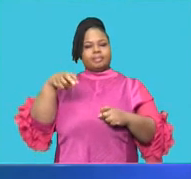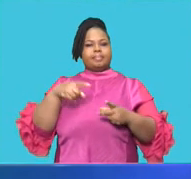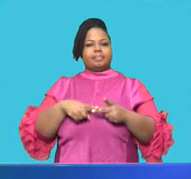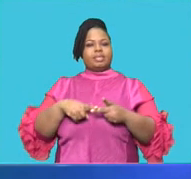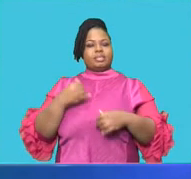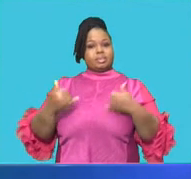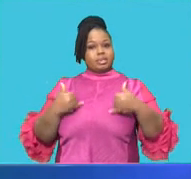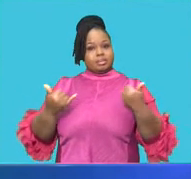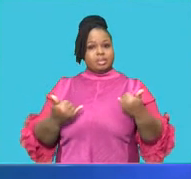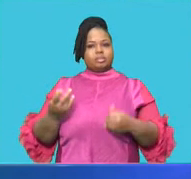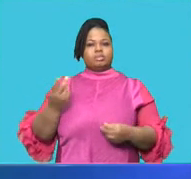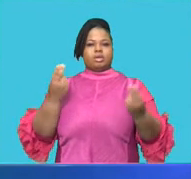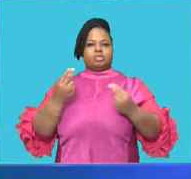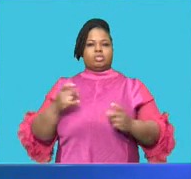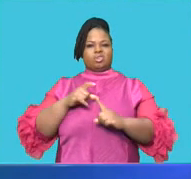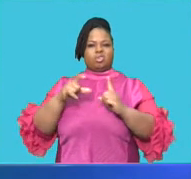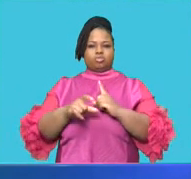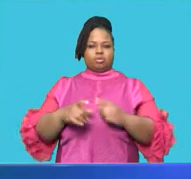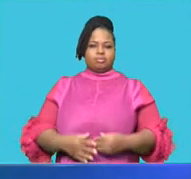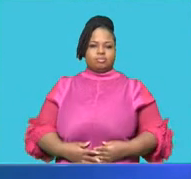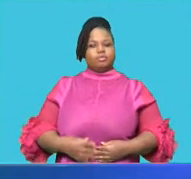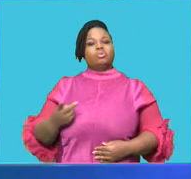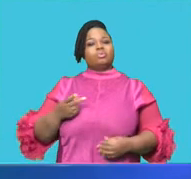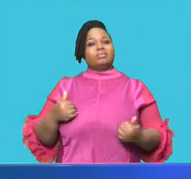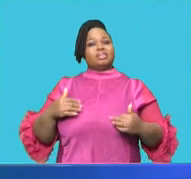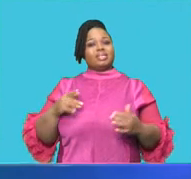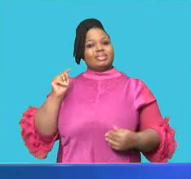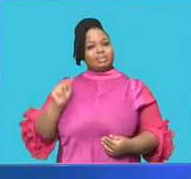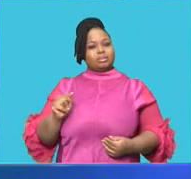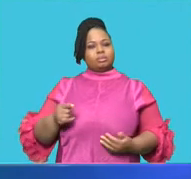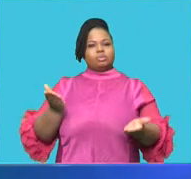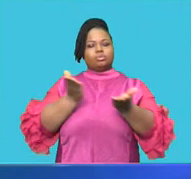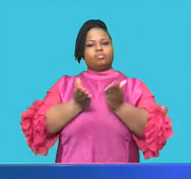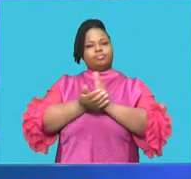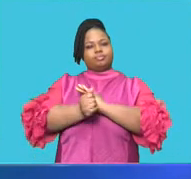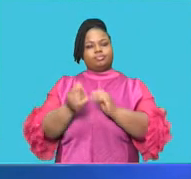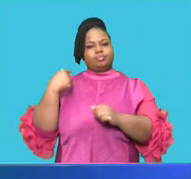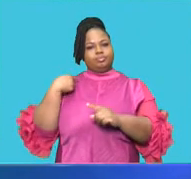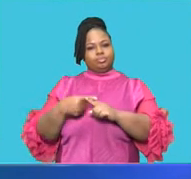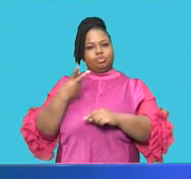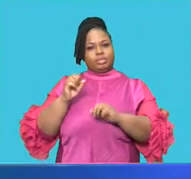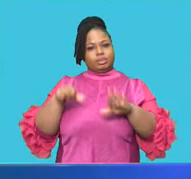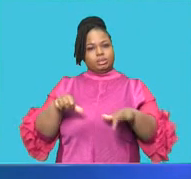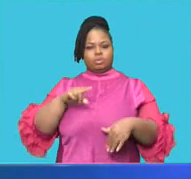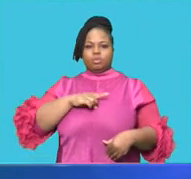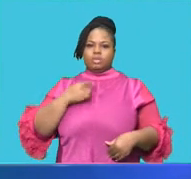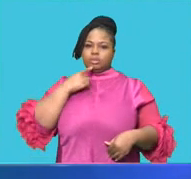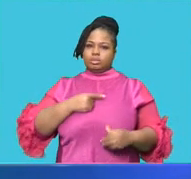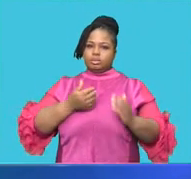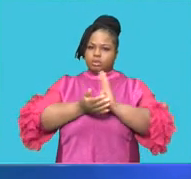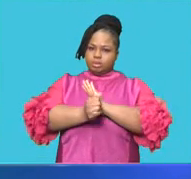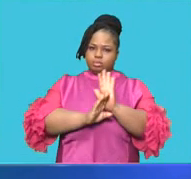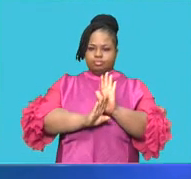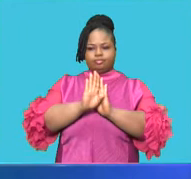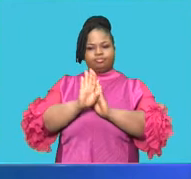wakala kwenza lulu shelo le skole silewego makono umyanga 2016 Kuntlo Sogno lo ngama talende